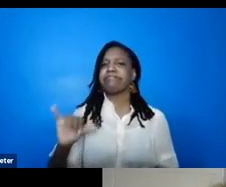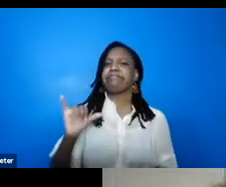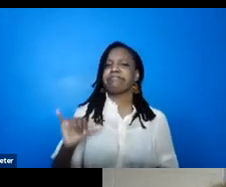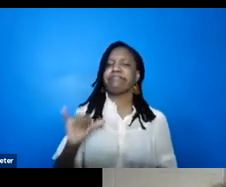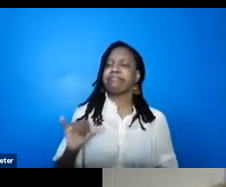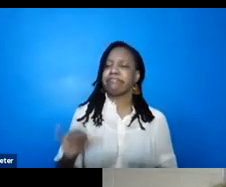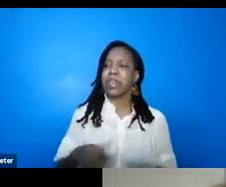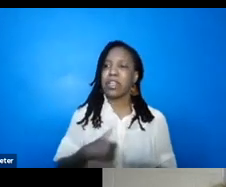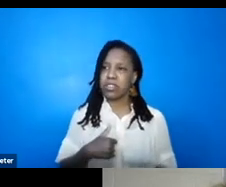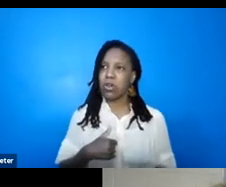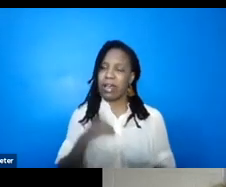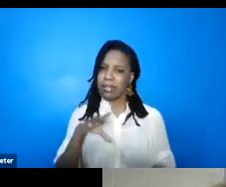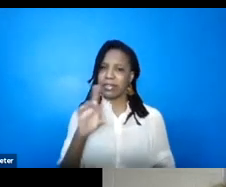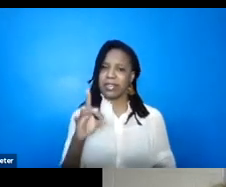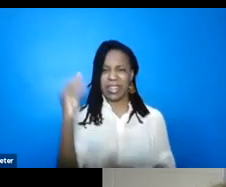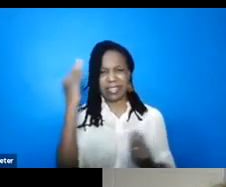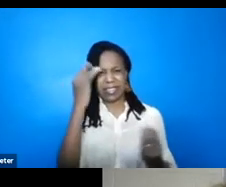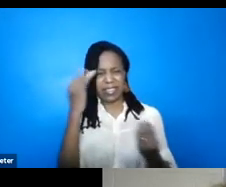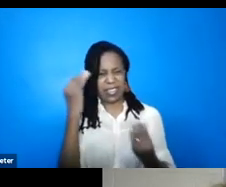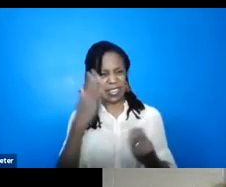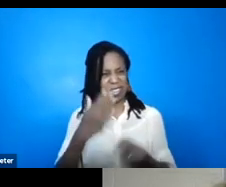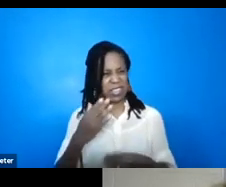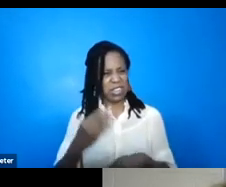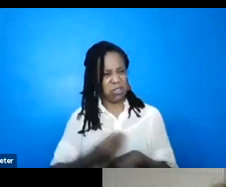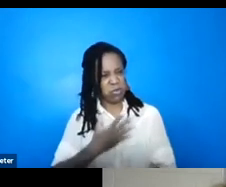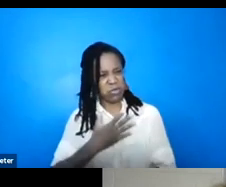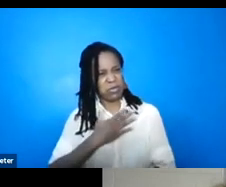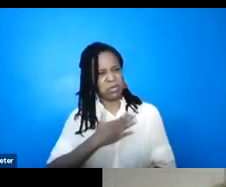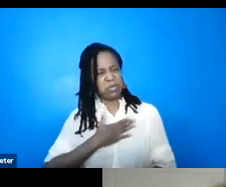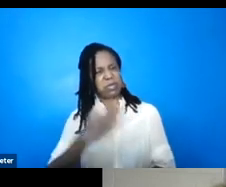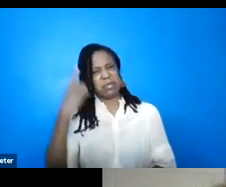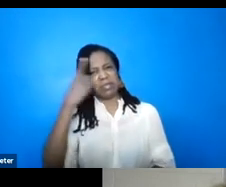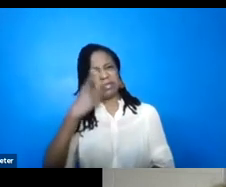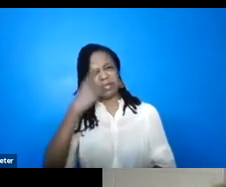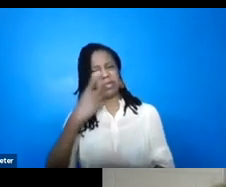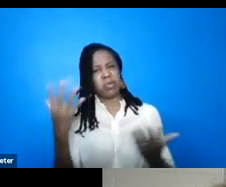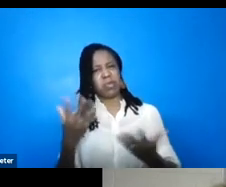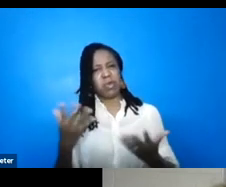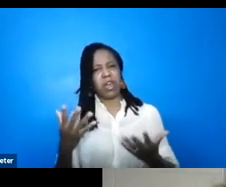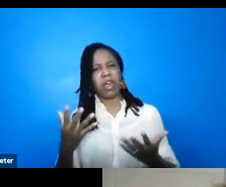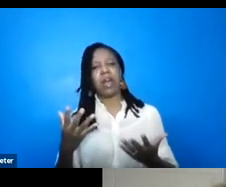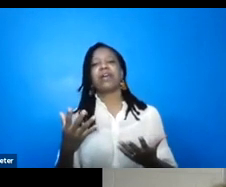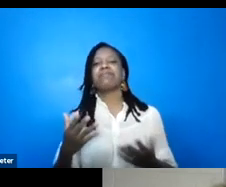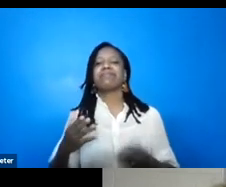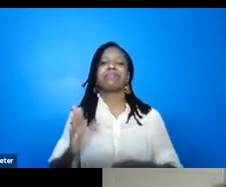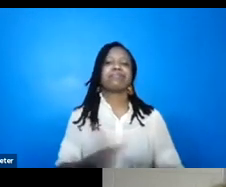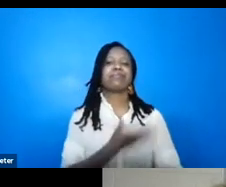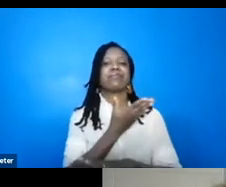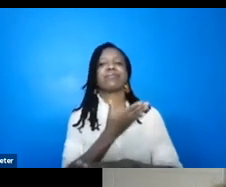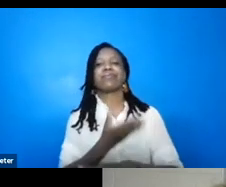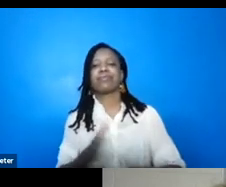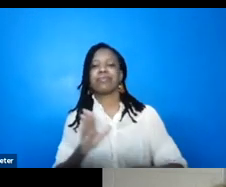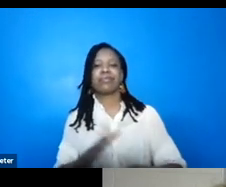to it really, because it's all I see now. That false perception of manhood, that hyper toxic masculinity